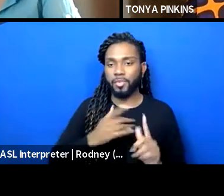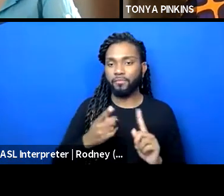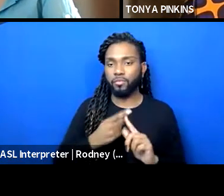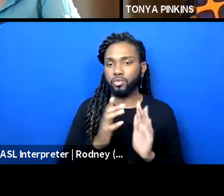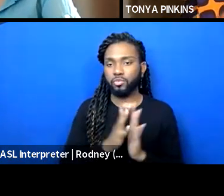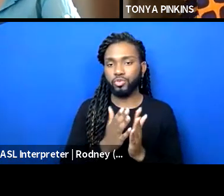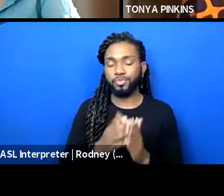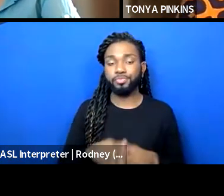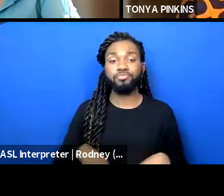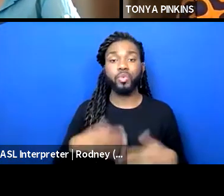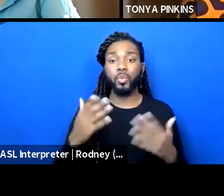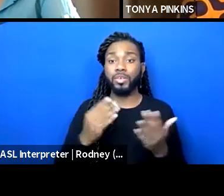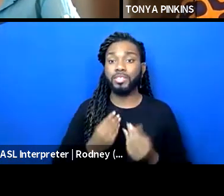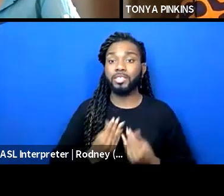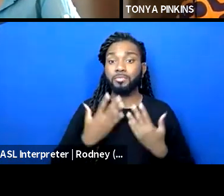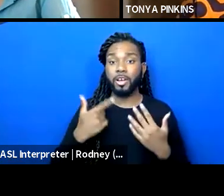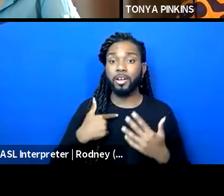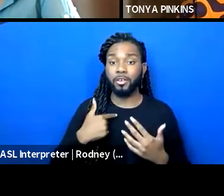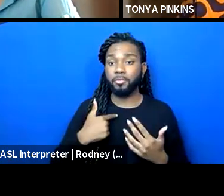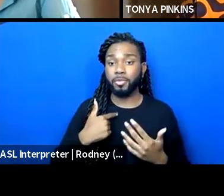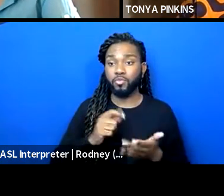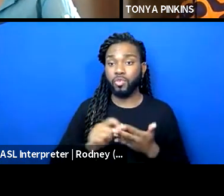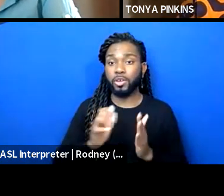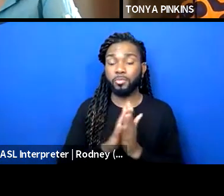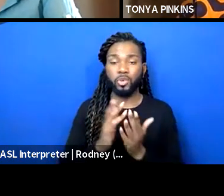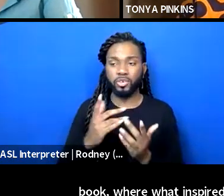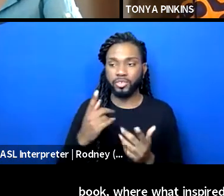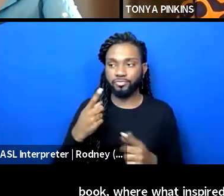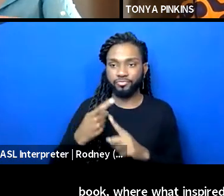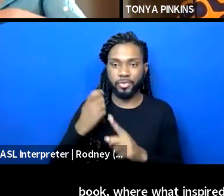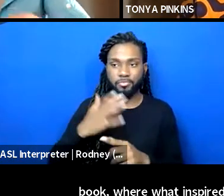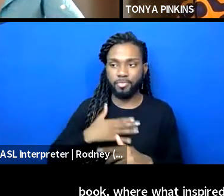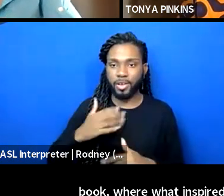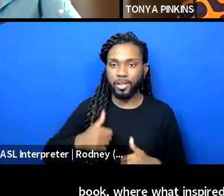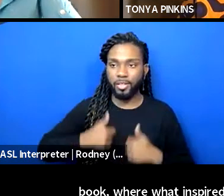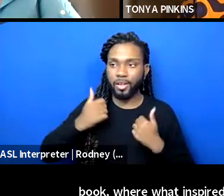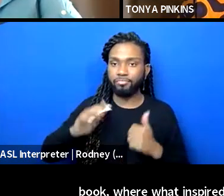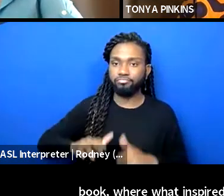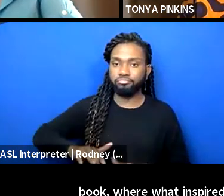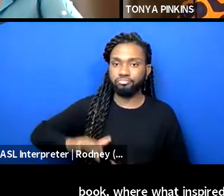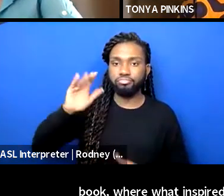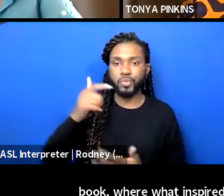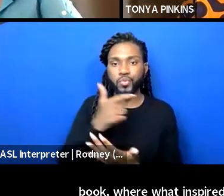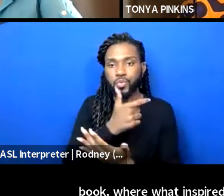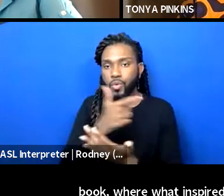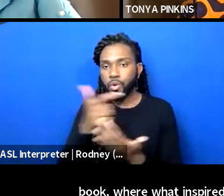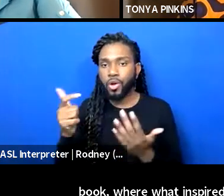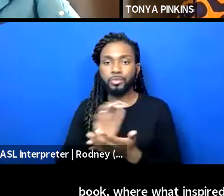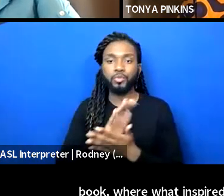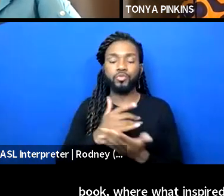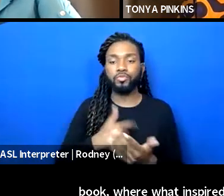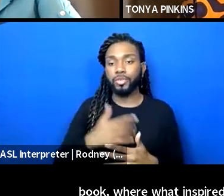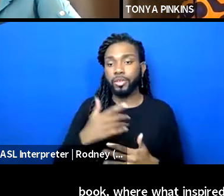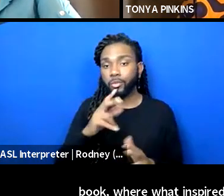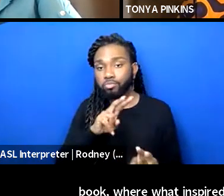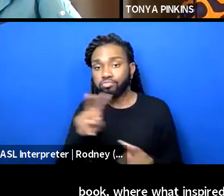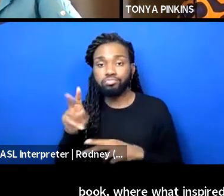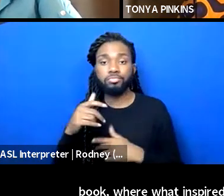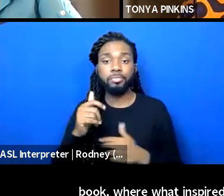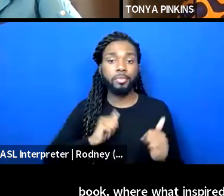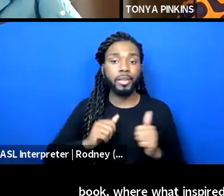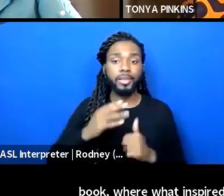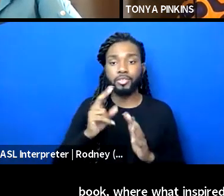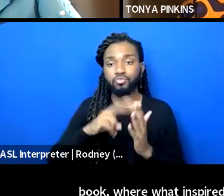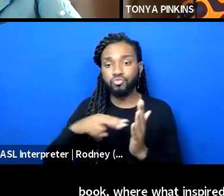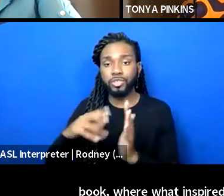is a lifetime of watching movies and plays and reading books and that sort of thing. And so while the title,